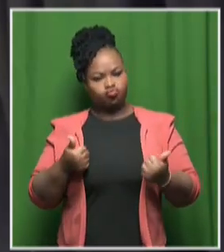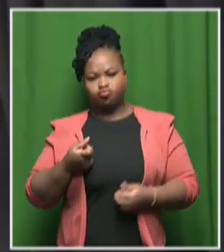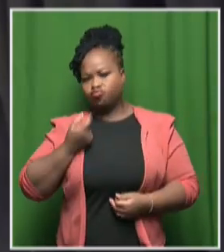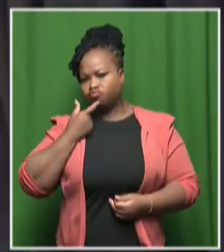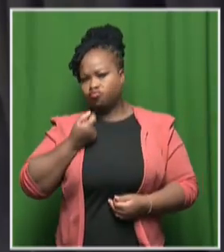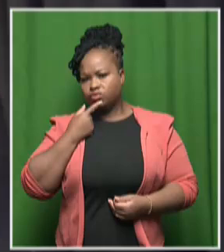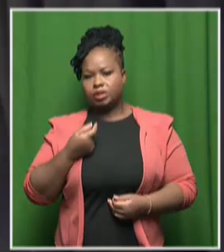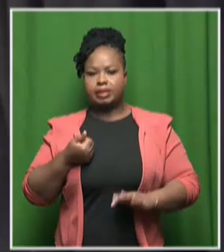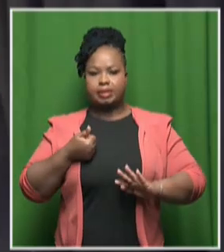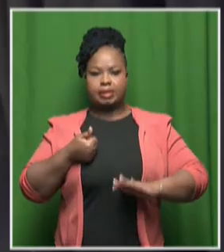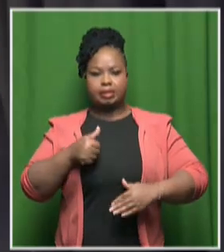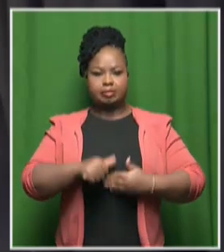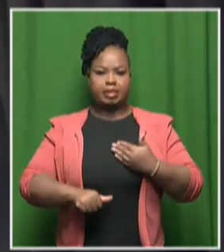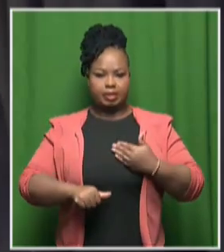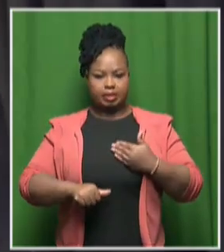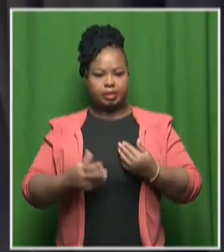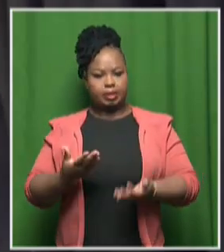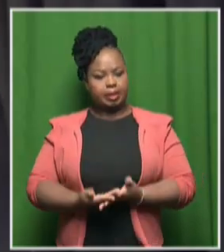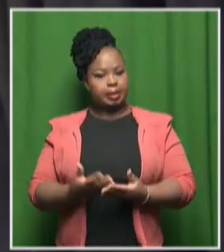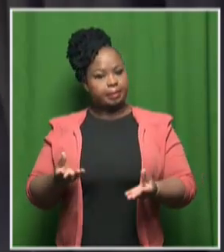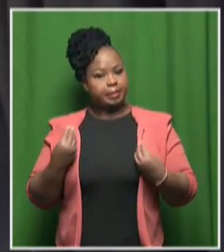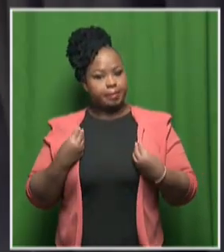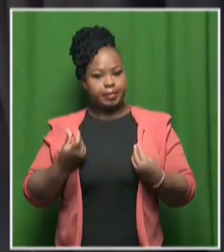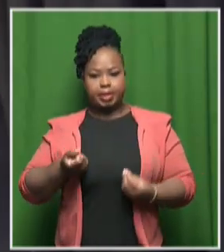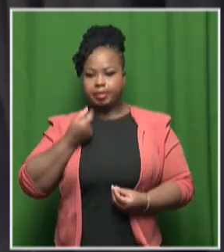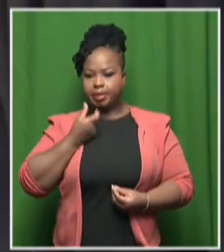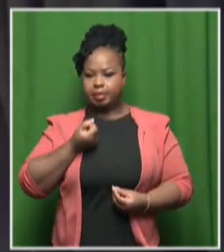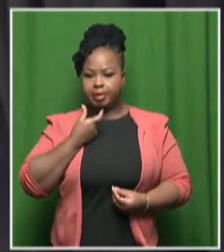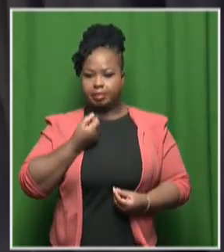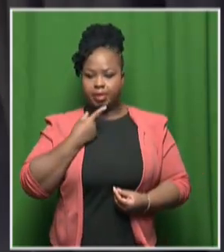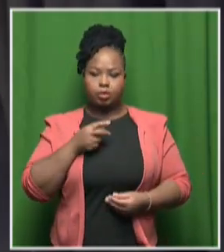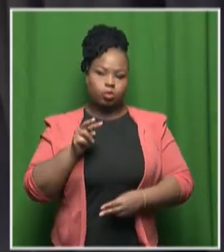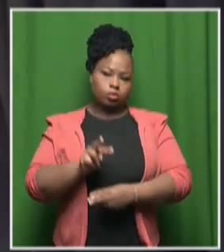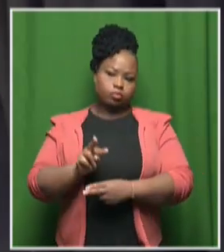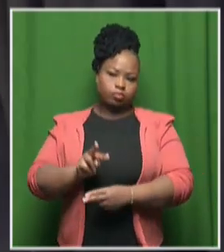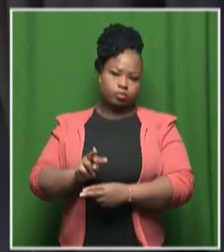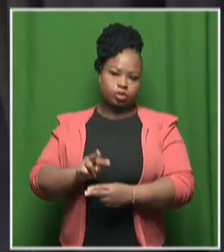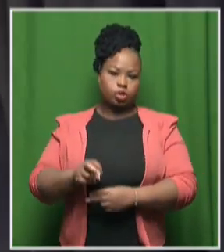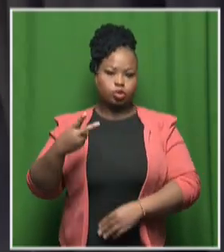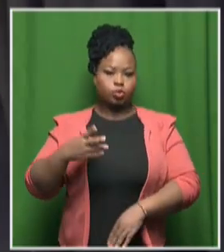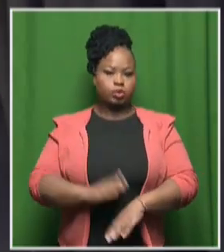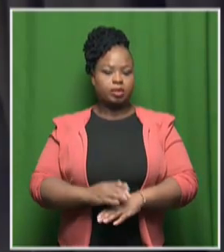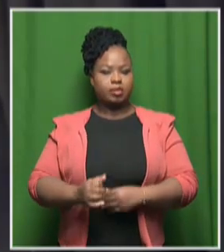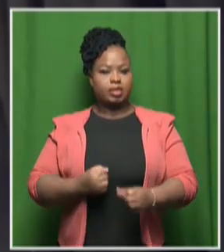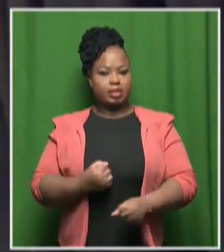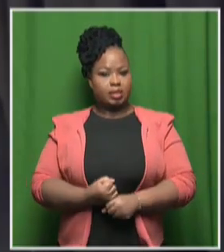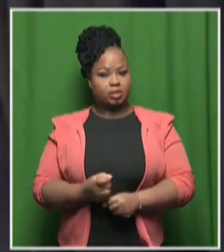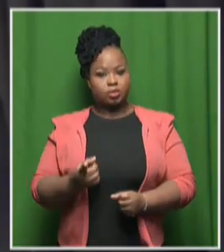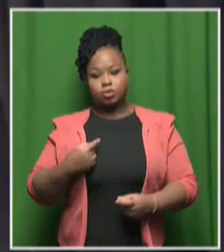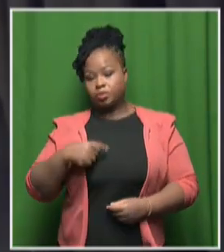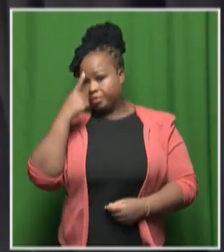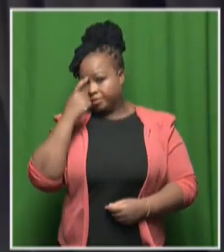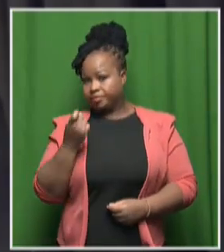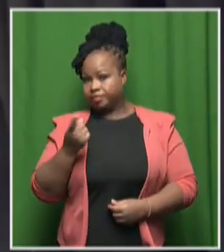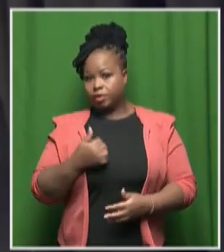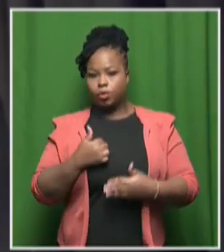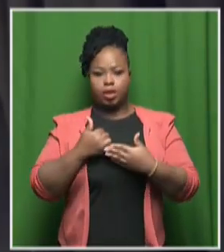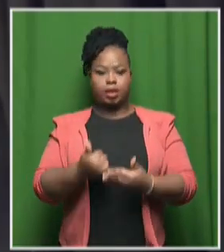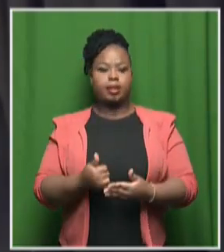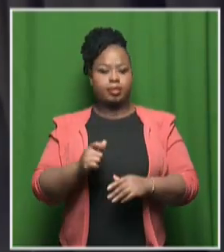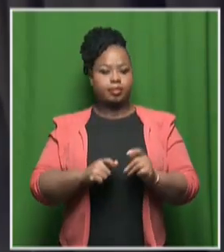can get your 6-monthly treatment and take it, and we'll continue monitoring you twice a year. And this, we believe, would assist